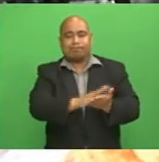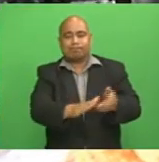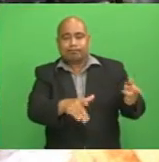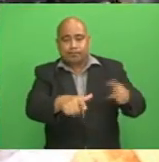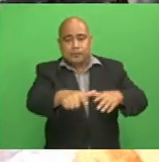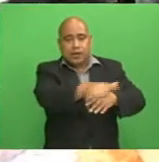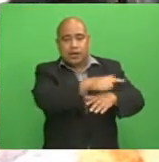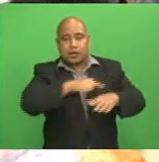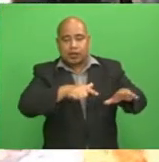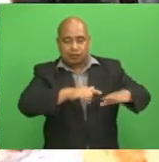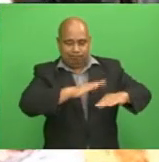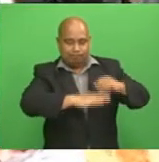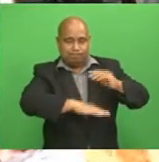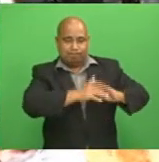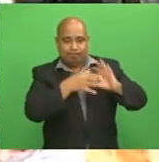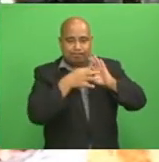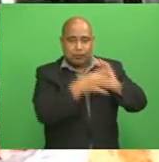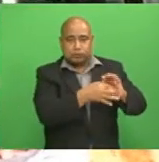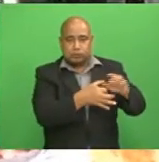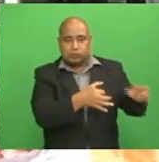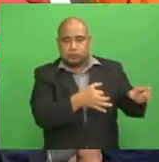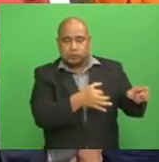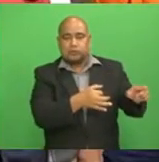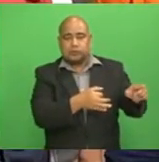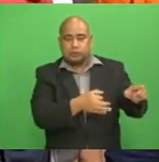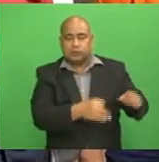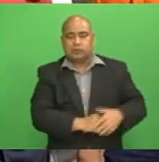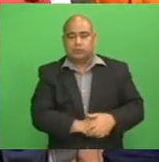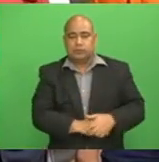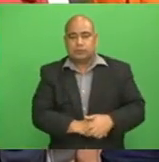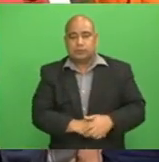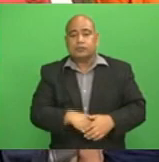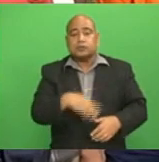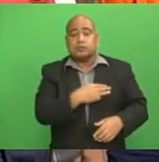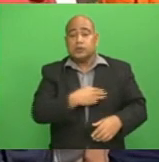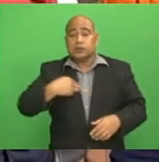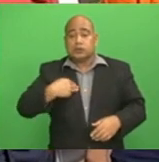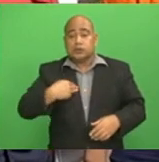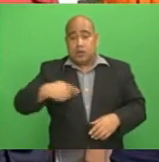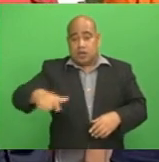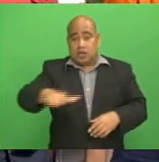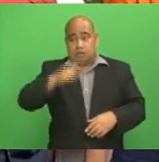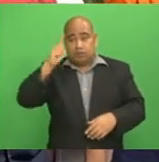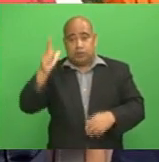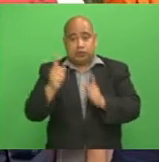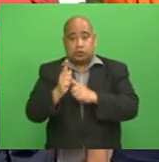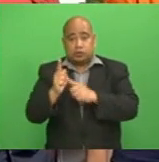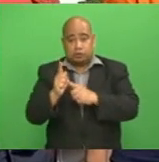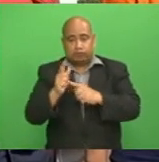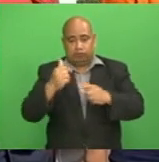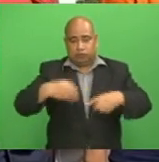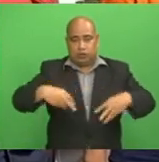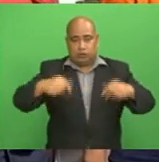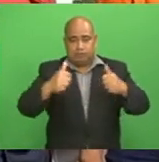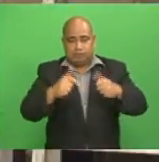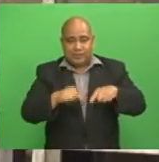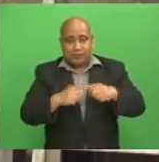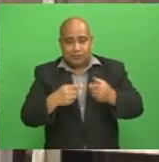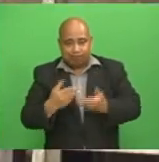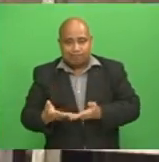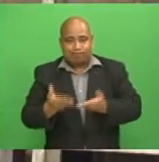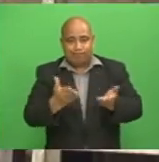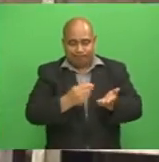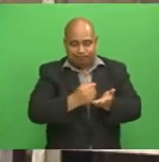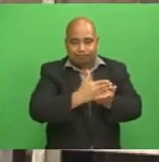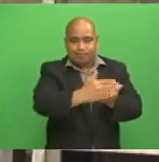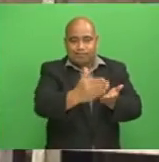for these vendors. Minister for Lands and Mineral Resources Choni Usamate has revealed they've subdivided several acres of land, and